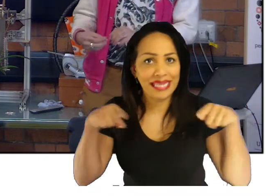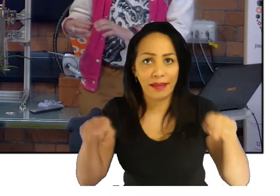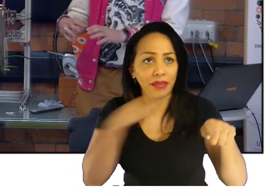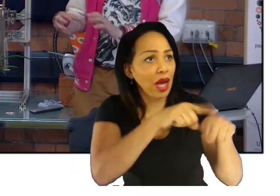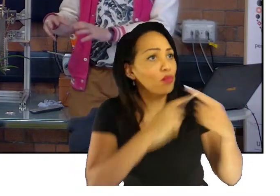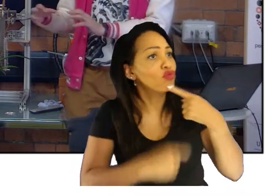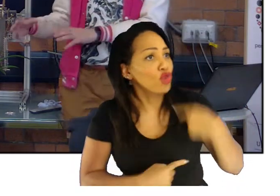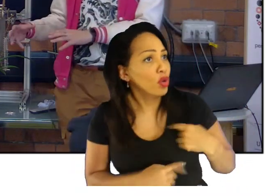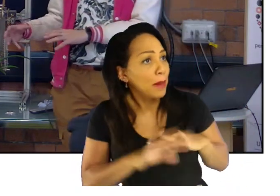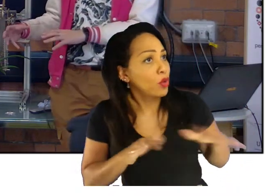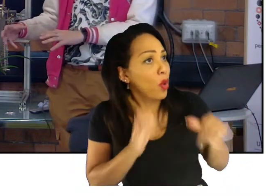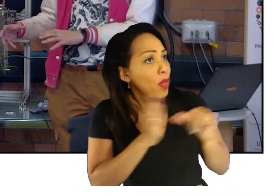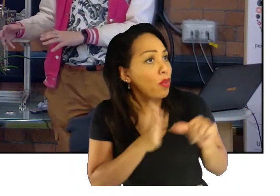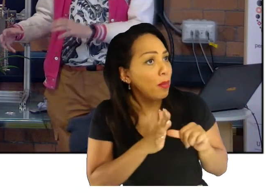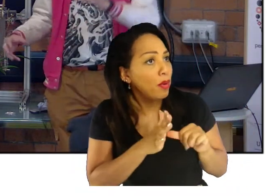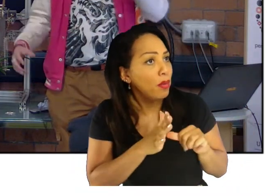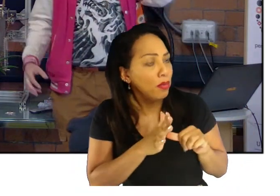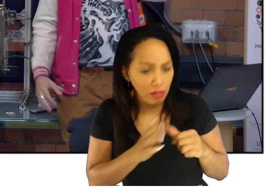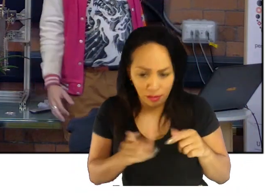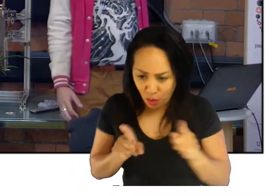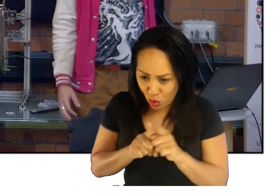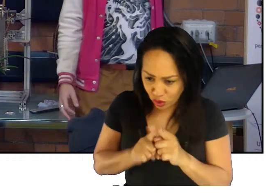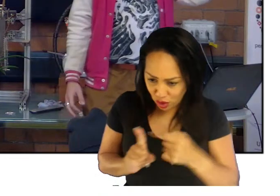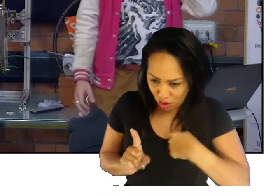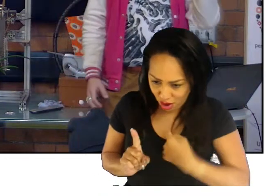but also that we are the problem.